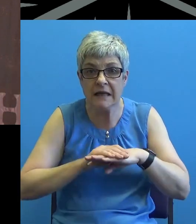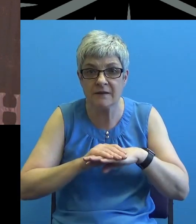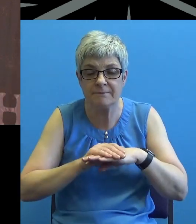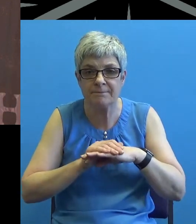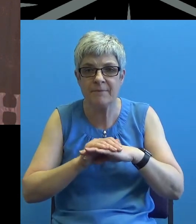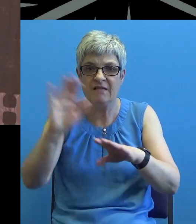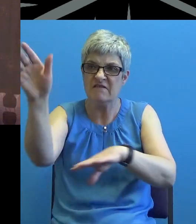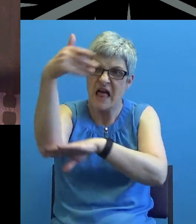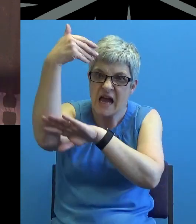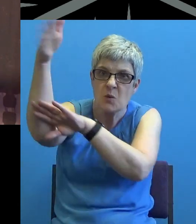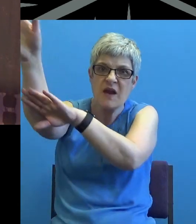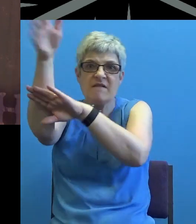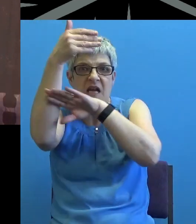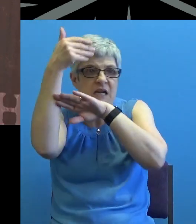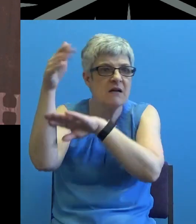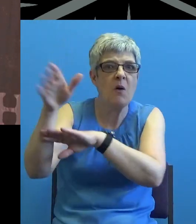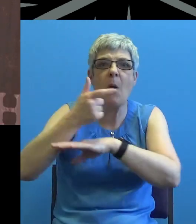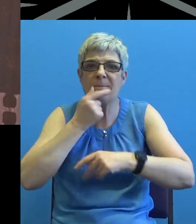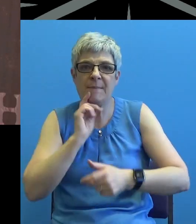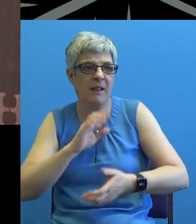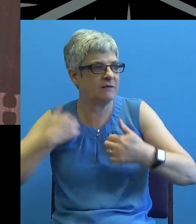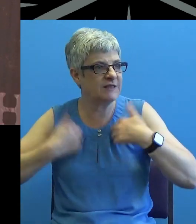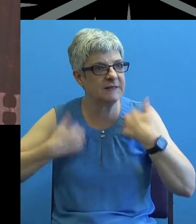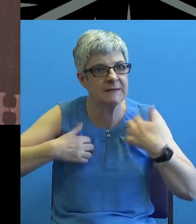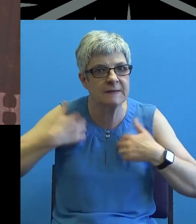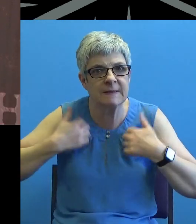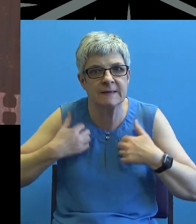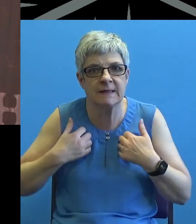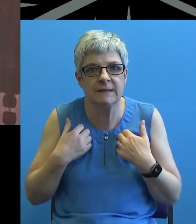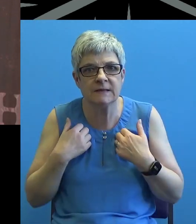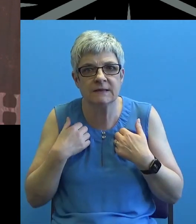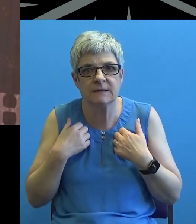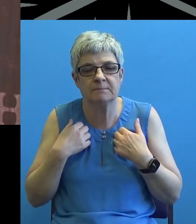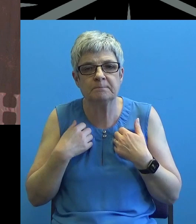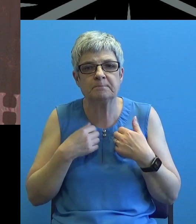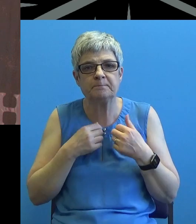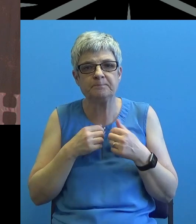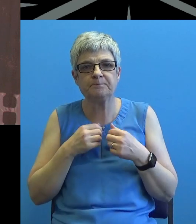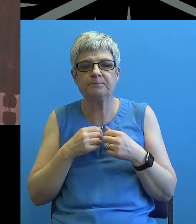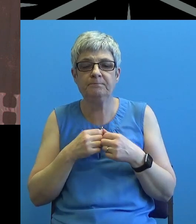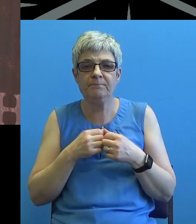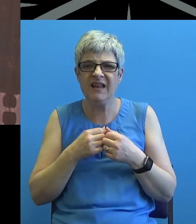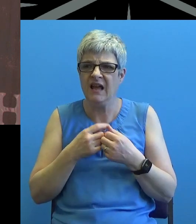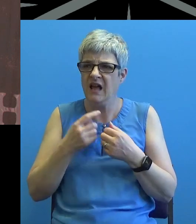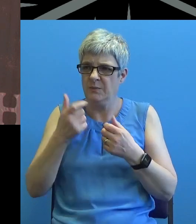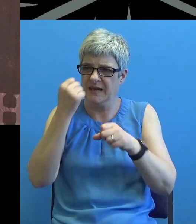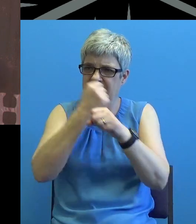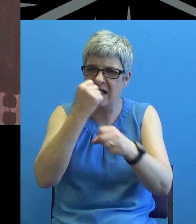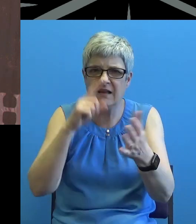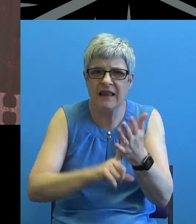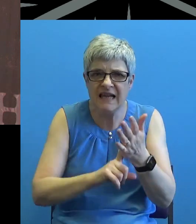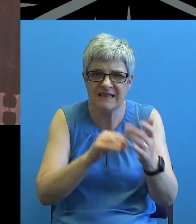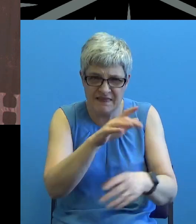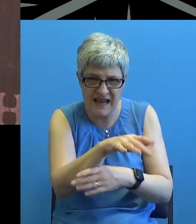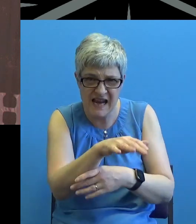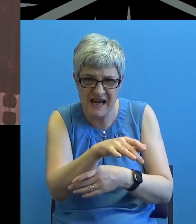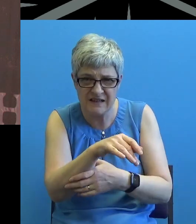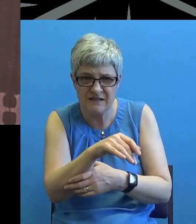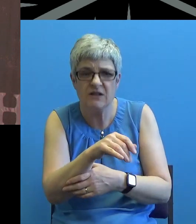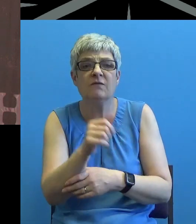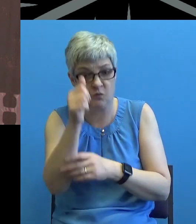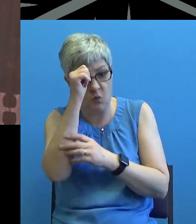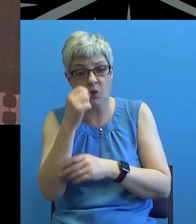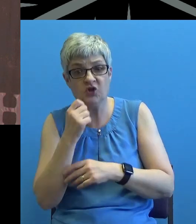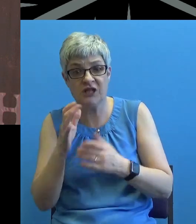full, people fully excited in the spirit of the day. There would be Galileans there who would have absolutely